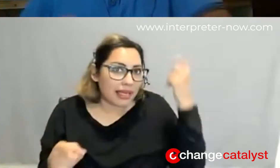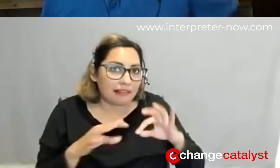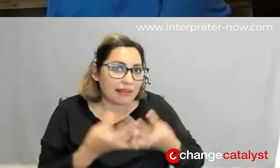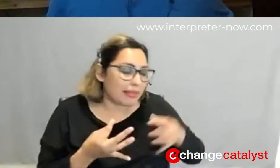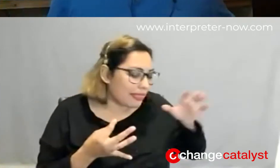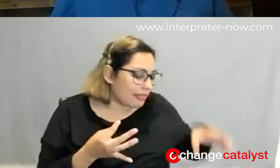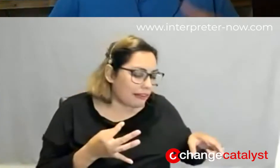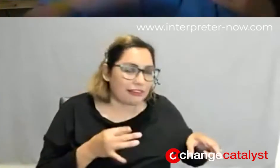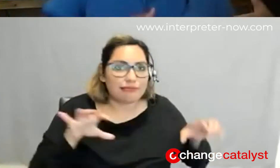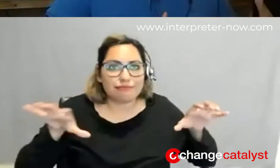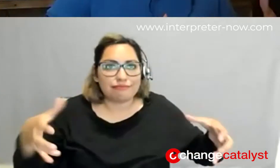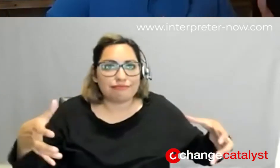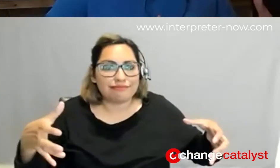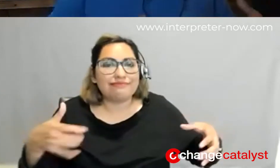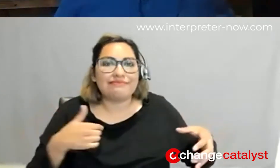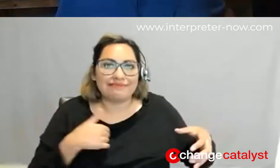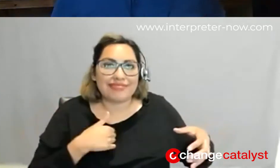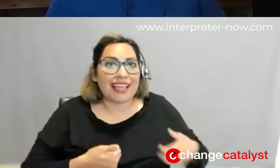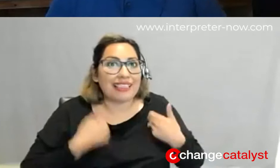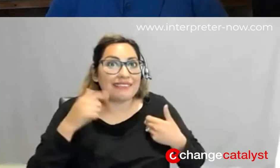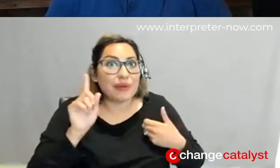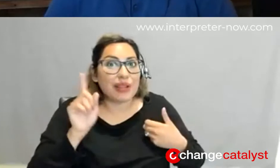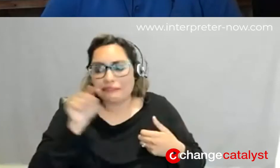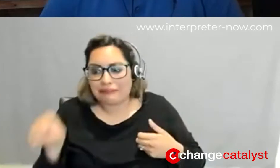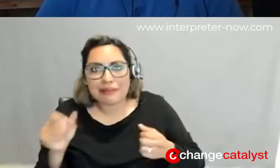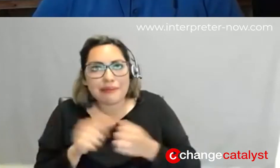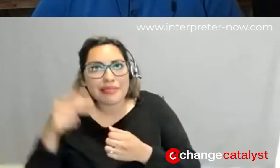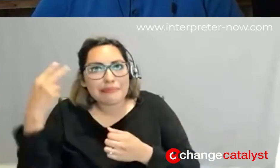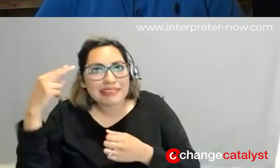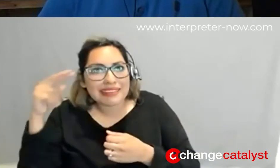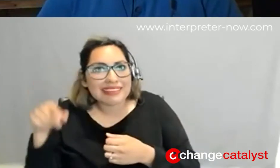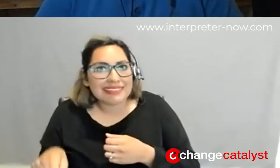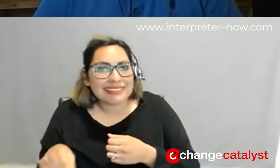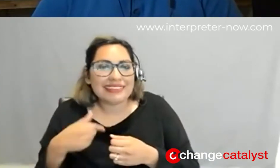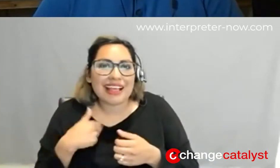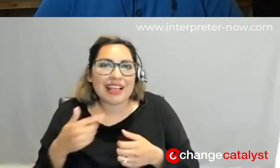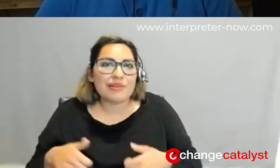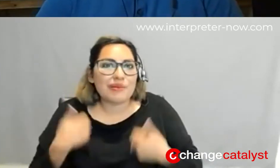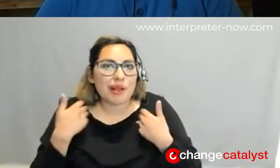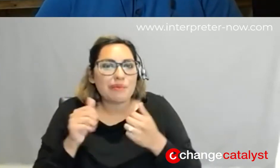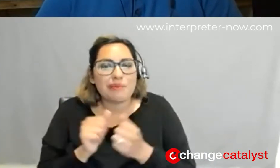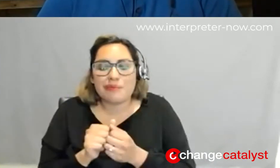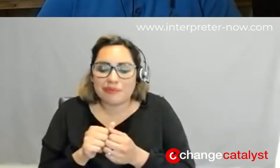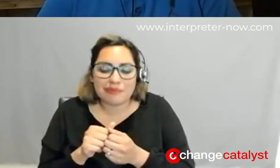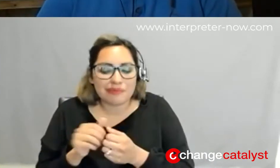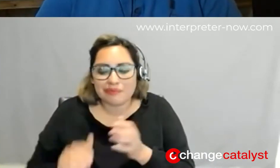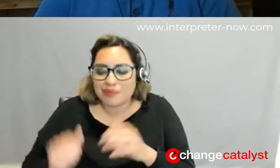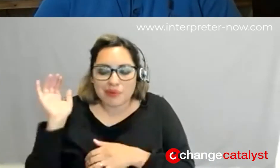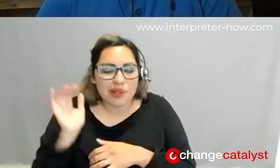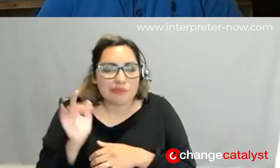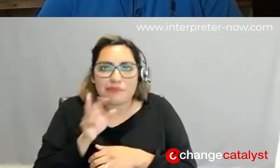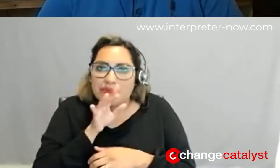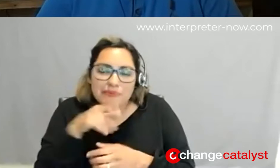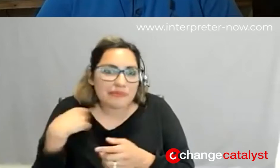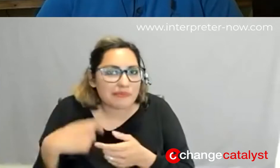side. And we were on the Mexican side. So I grew up with Carlos Santana and, speaking Spanish and